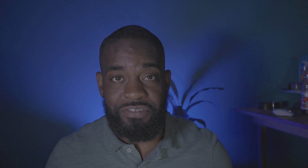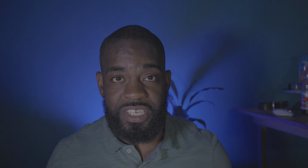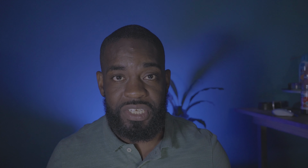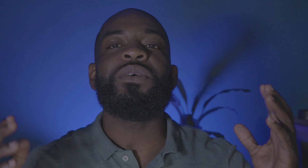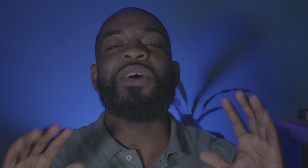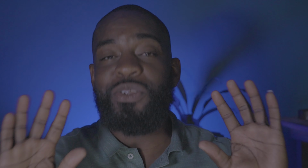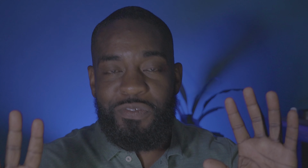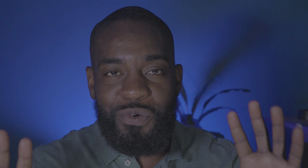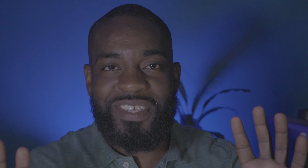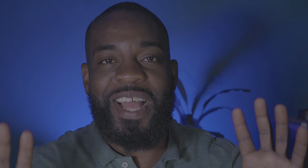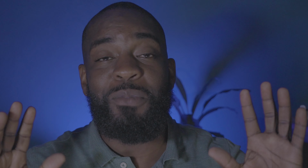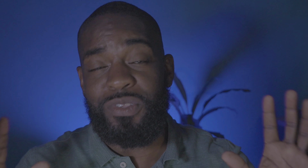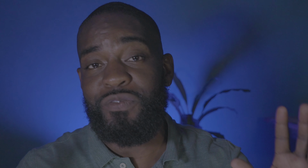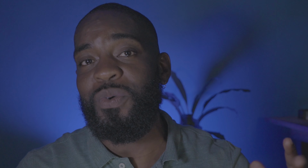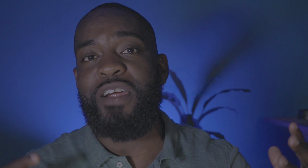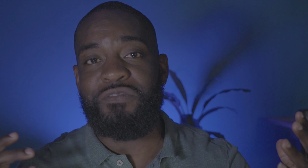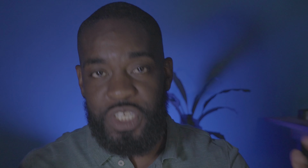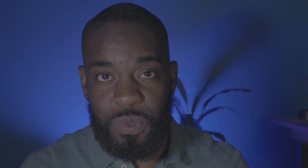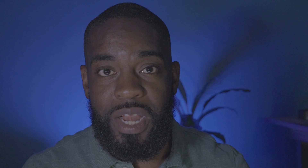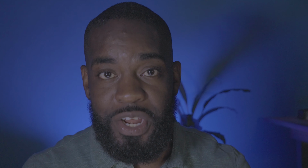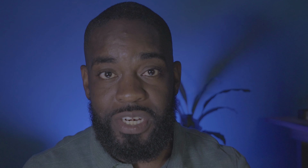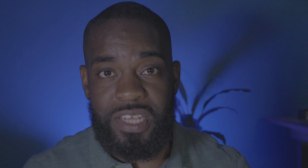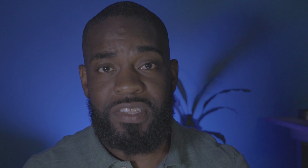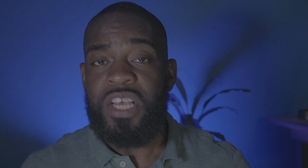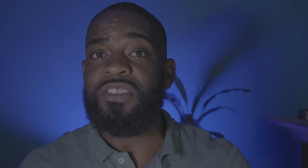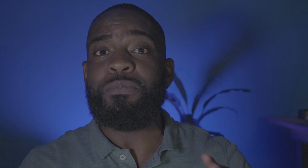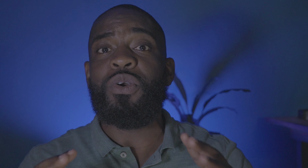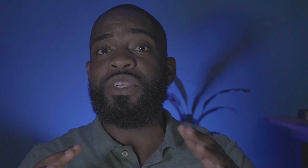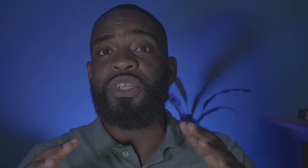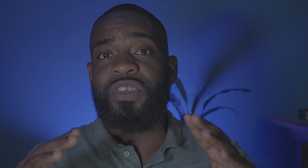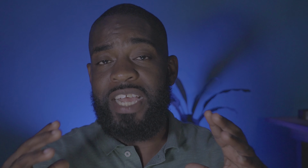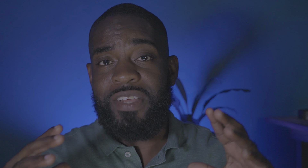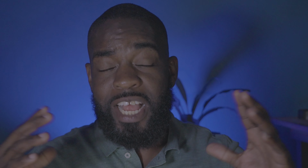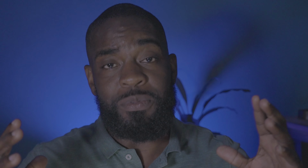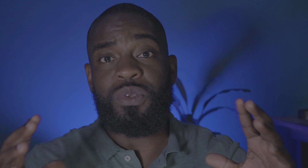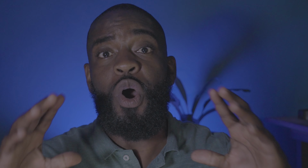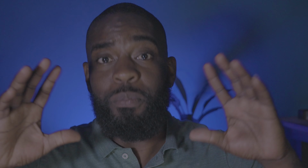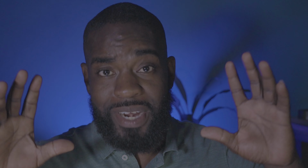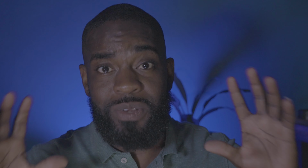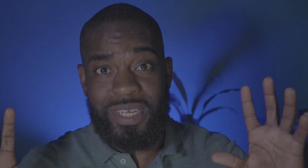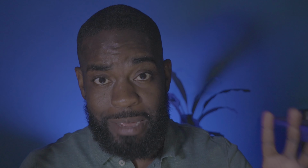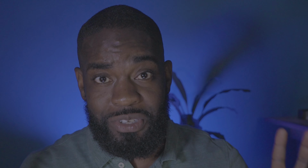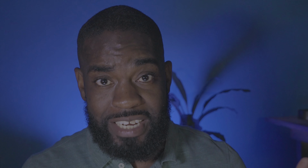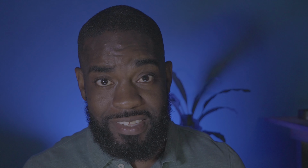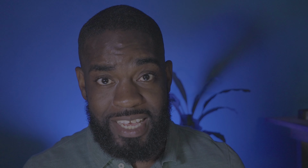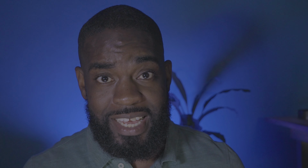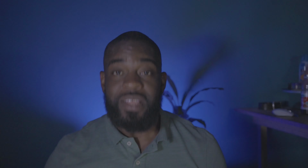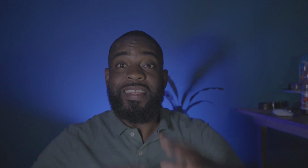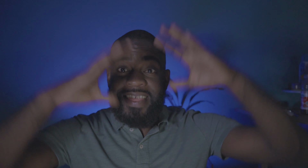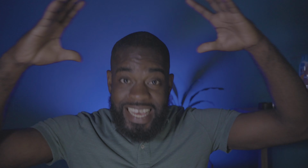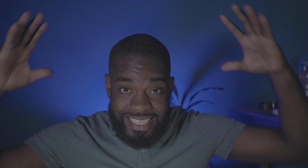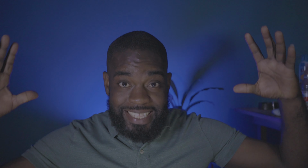below average. So I know, of course, that most of you are visual learners. So I'm going to try to help you to comprehend what I'm trying to